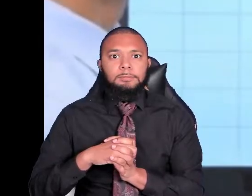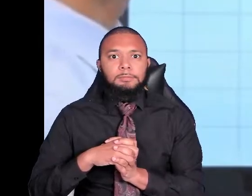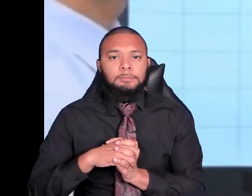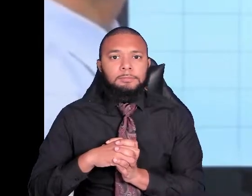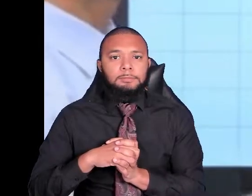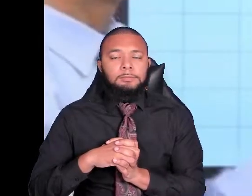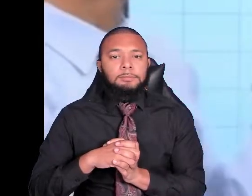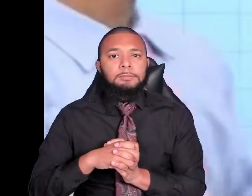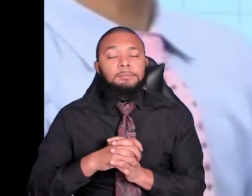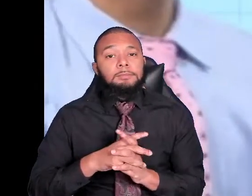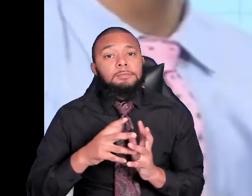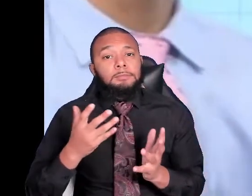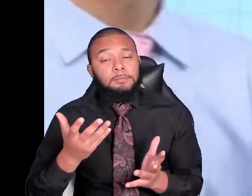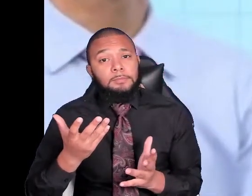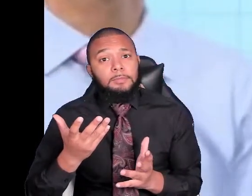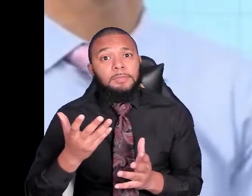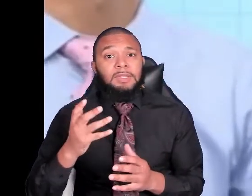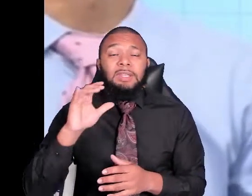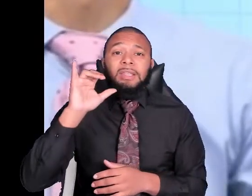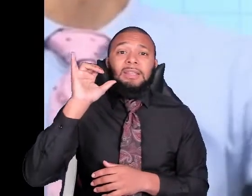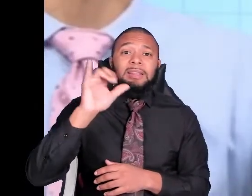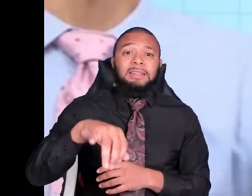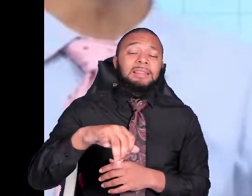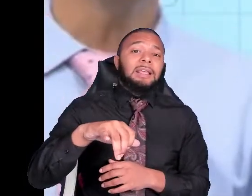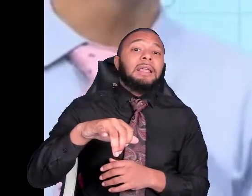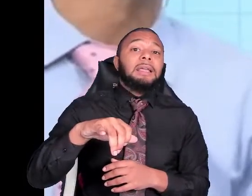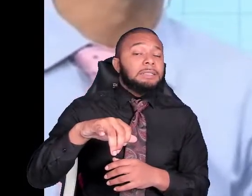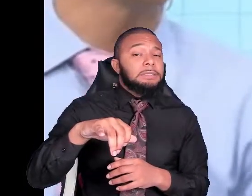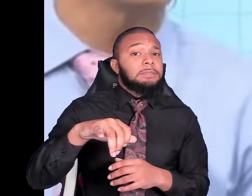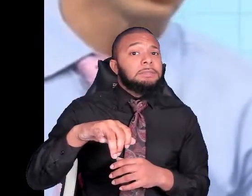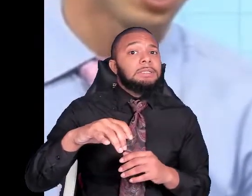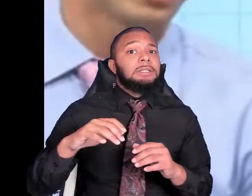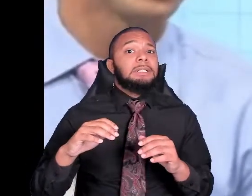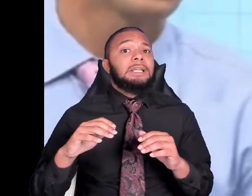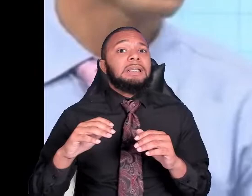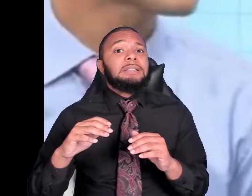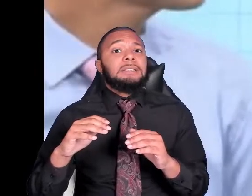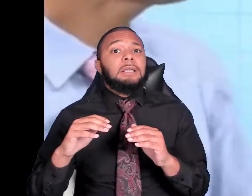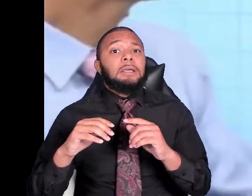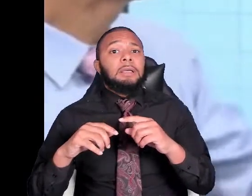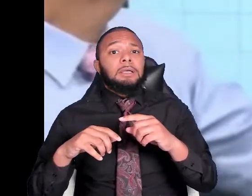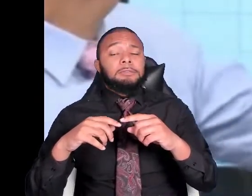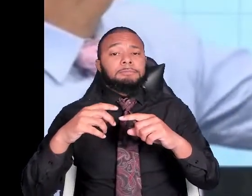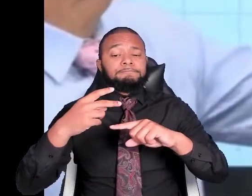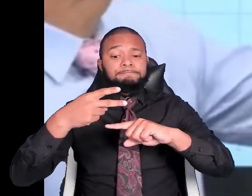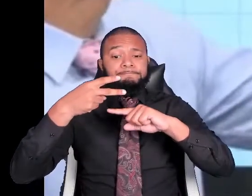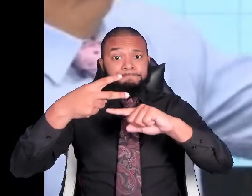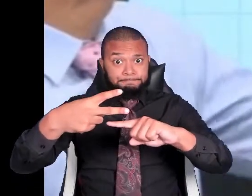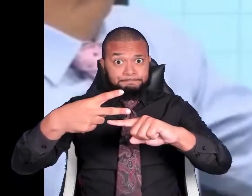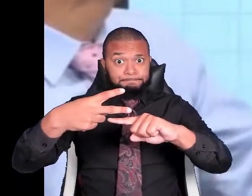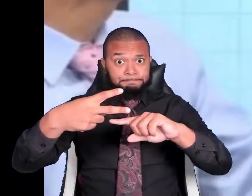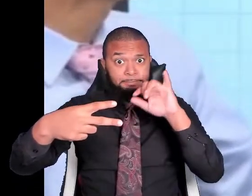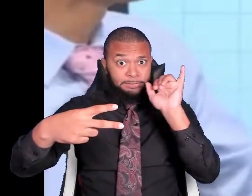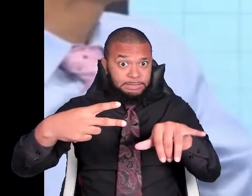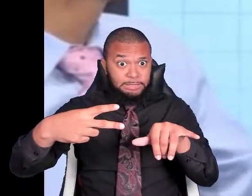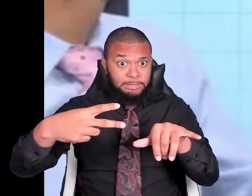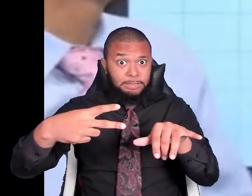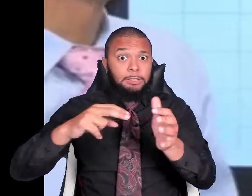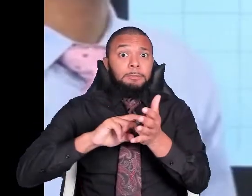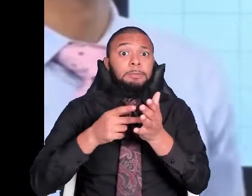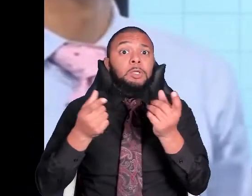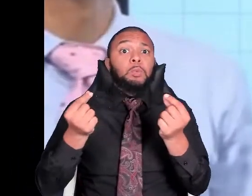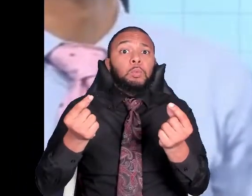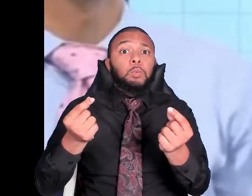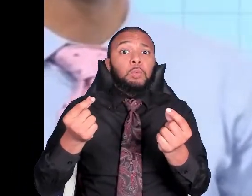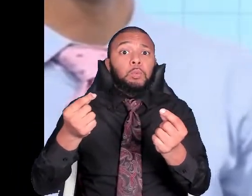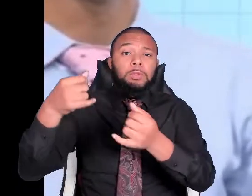Now, because this is a less than or equals to sign, we will draw a straight line